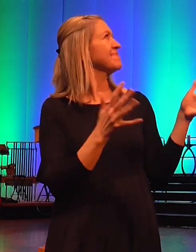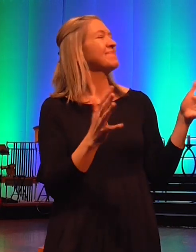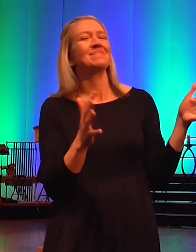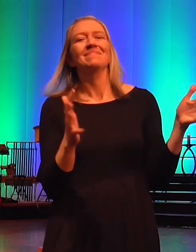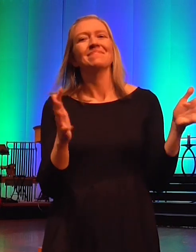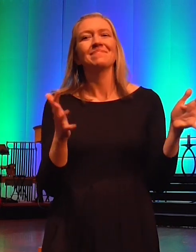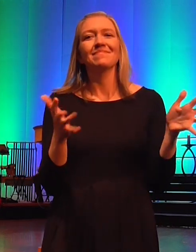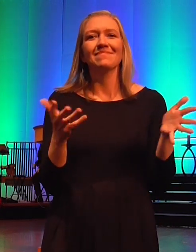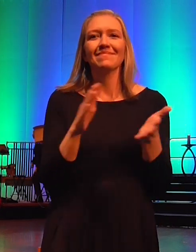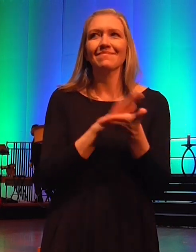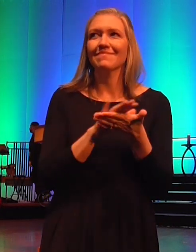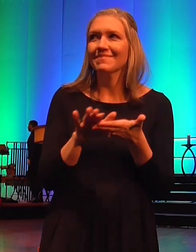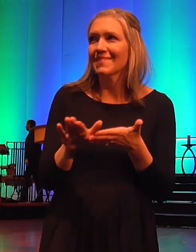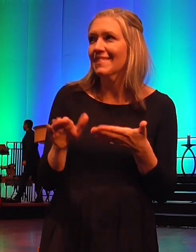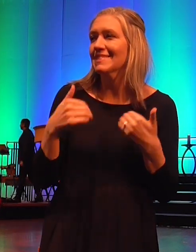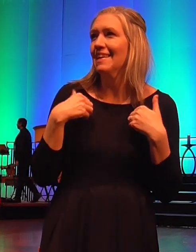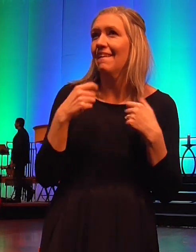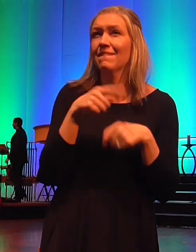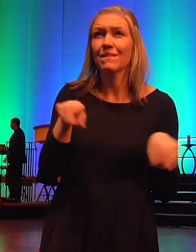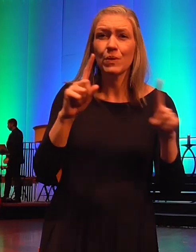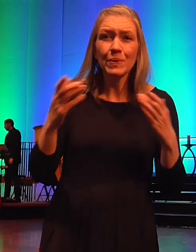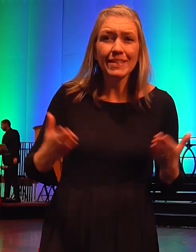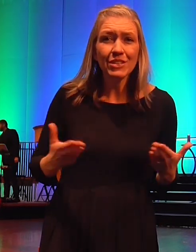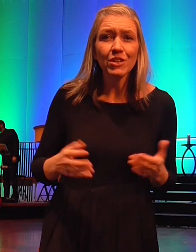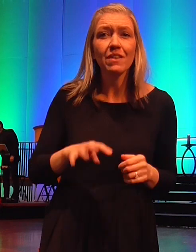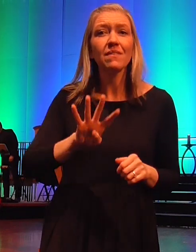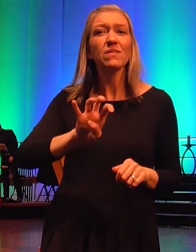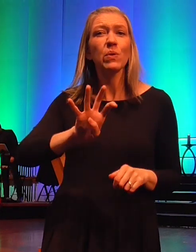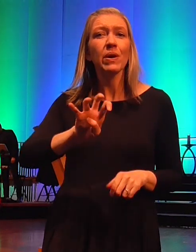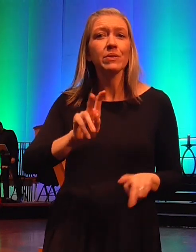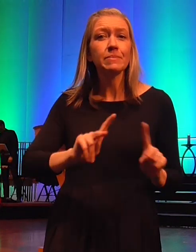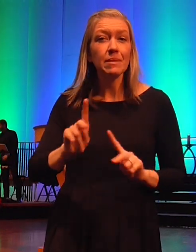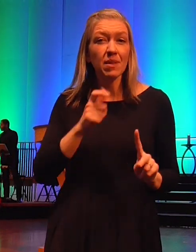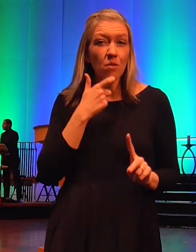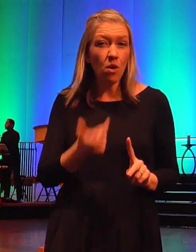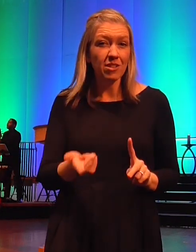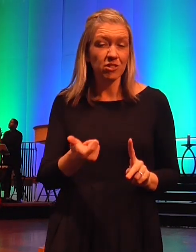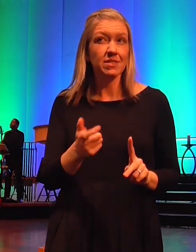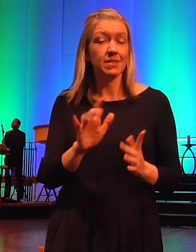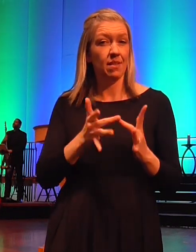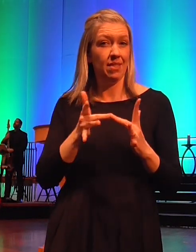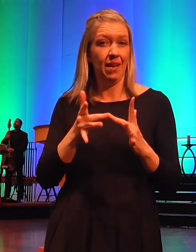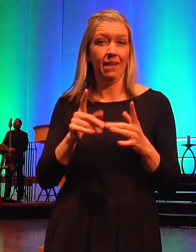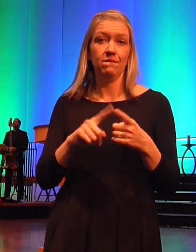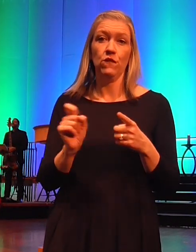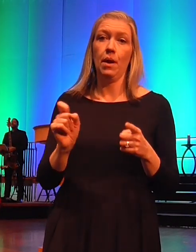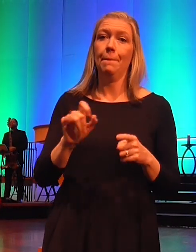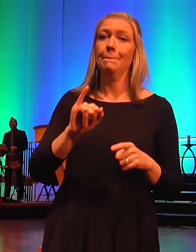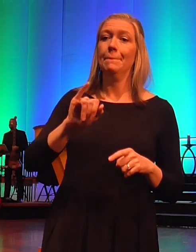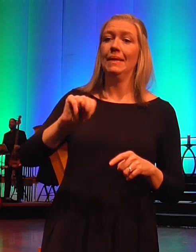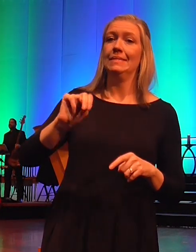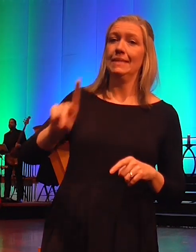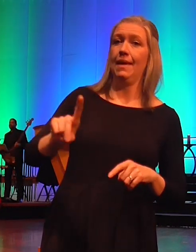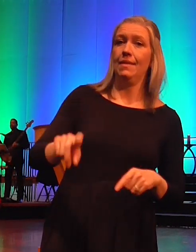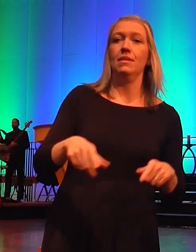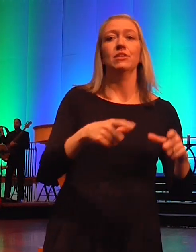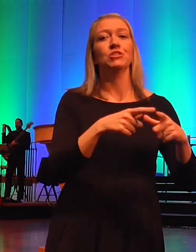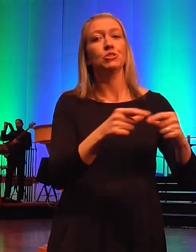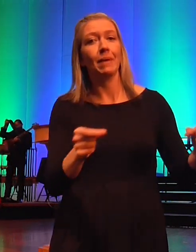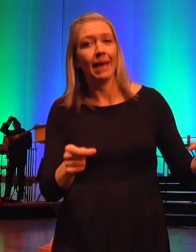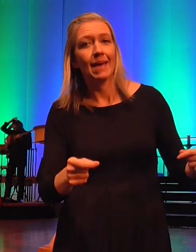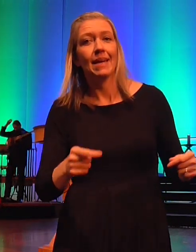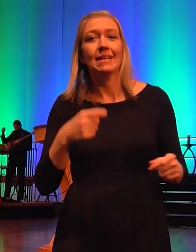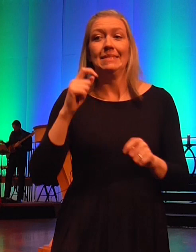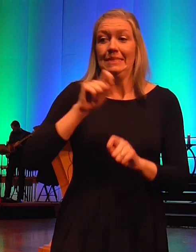It's so great to have everyone here. So great to have the 400 people or so who are watching us live online from everywhere from Indiana to Japan,